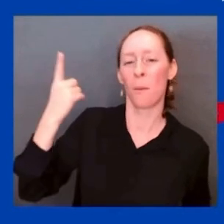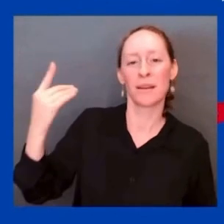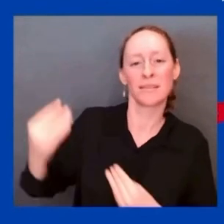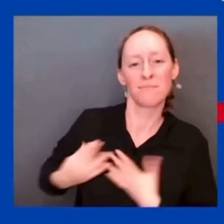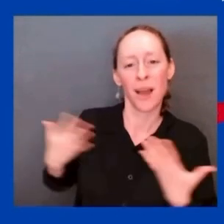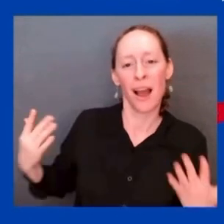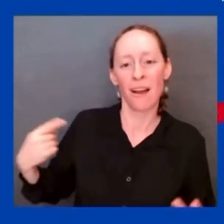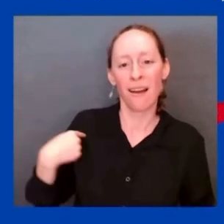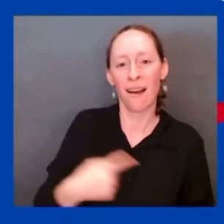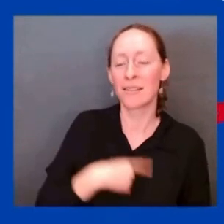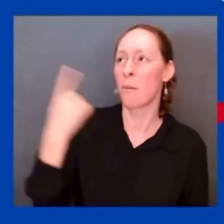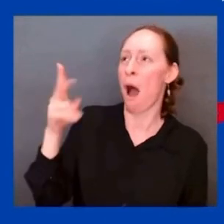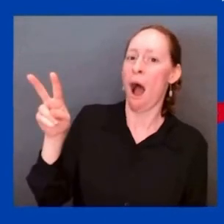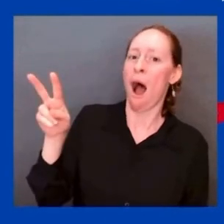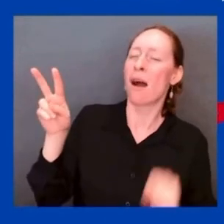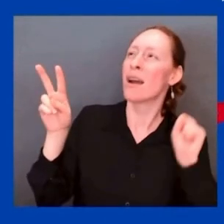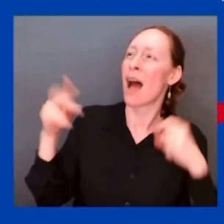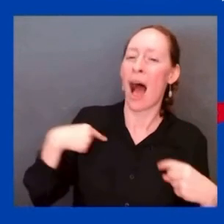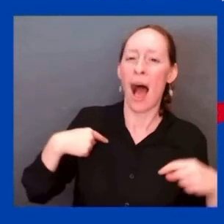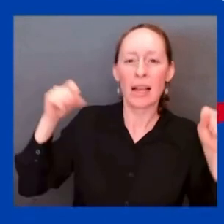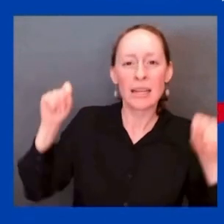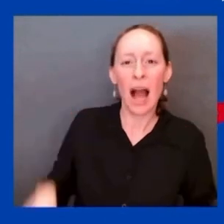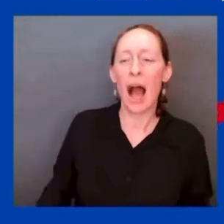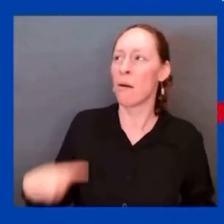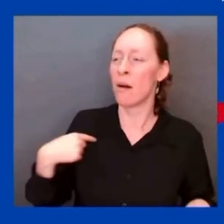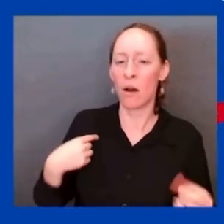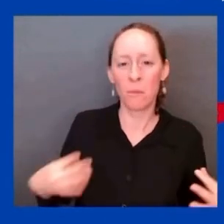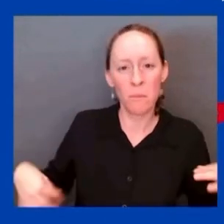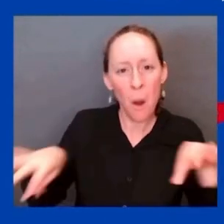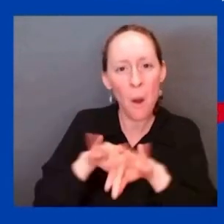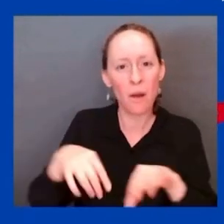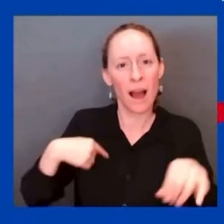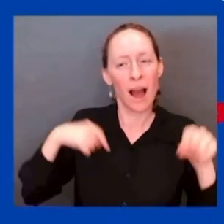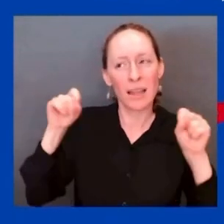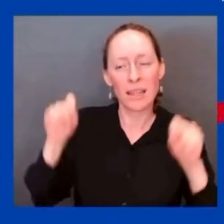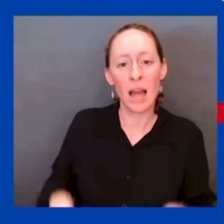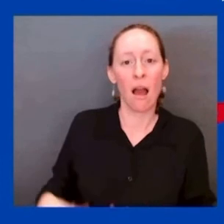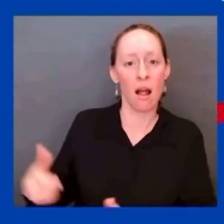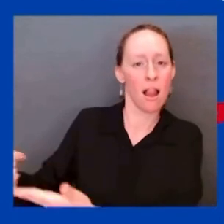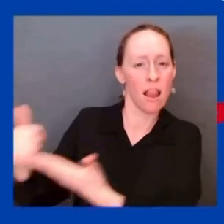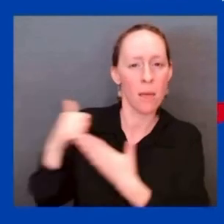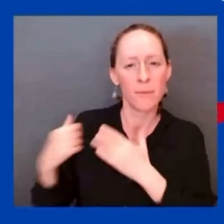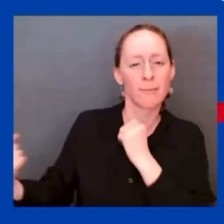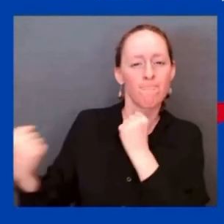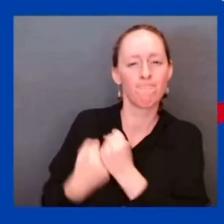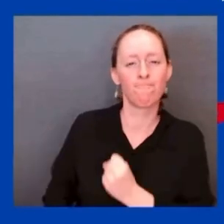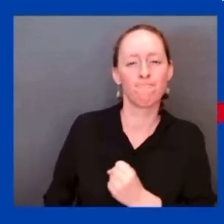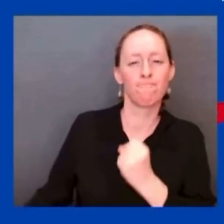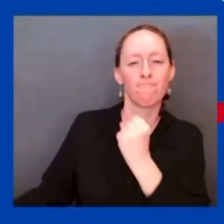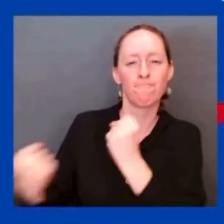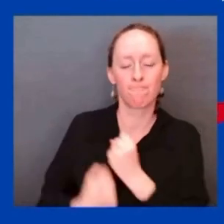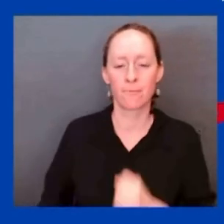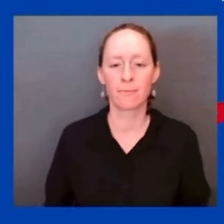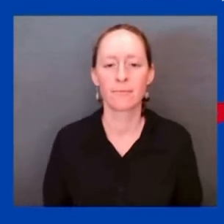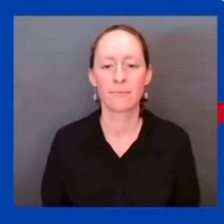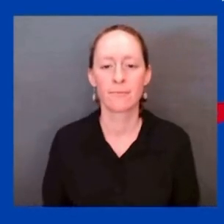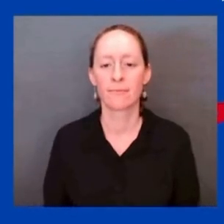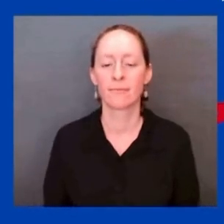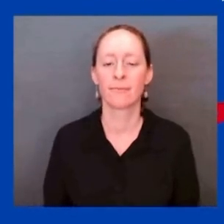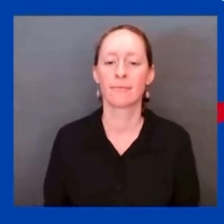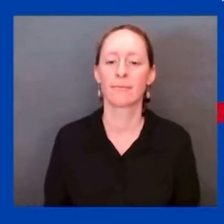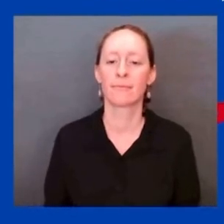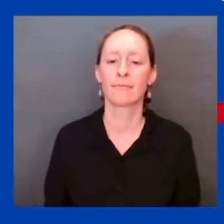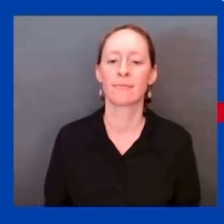college. I used to stutter very badly. I had teachers in grade school and then in high school who convinced me it